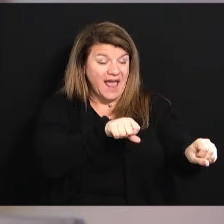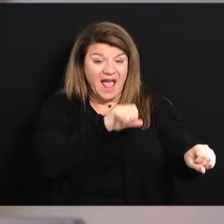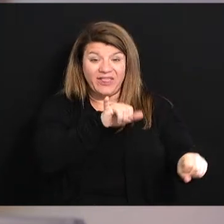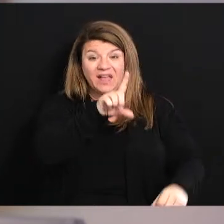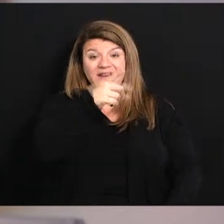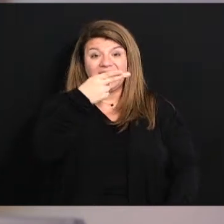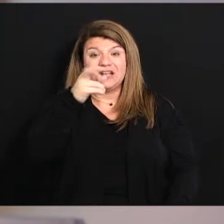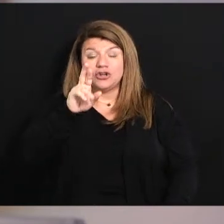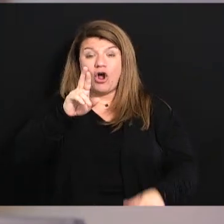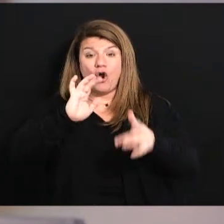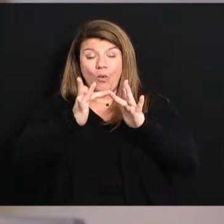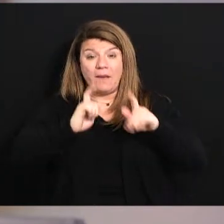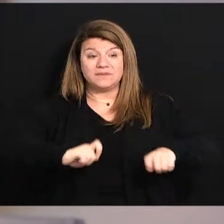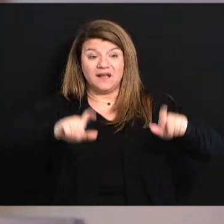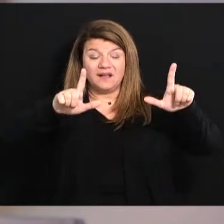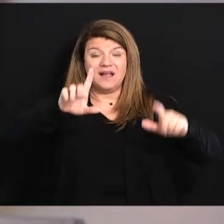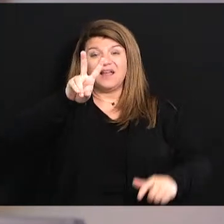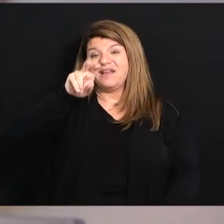and also